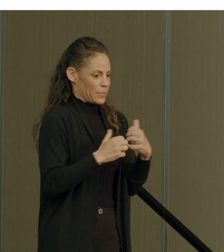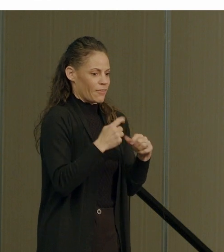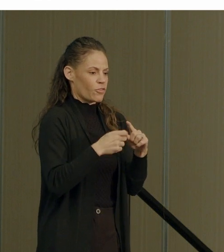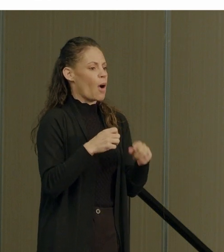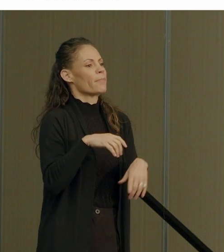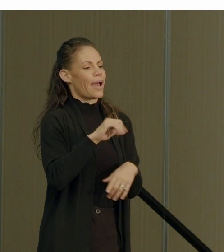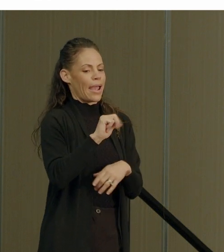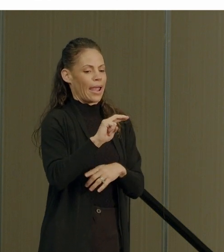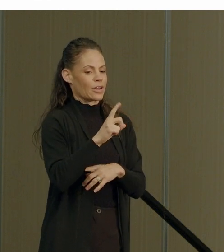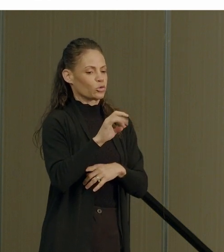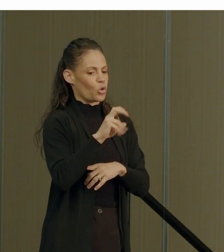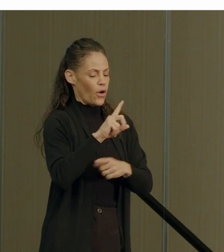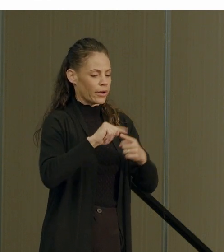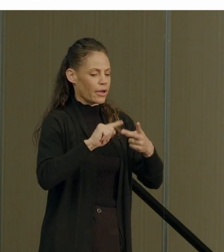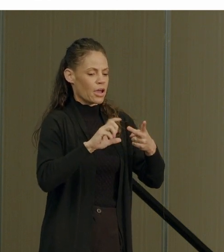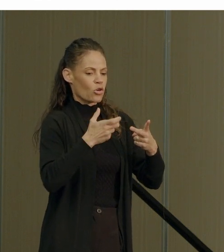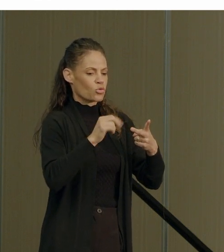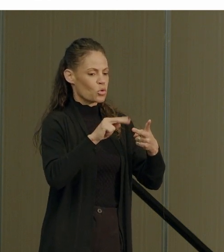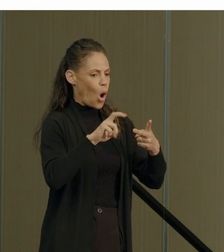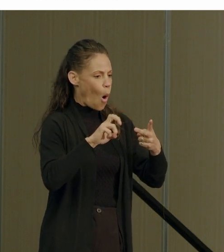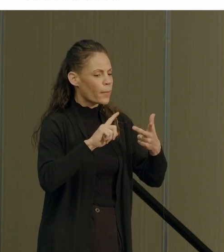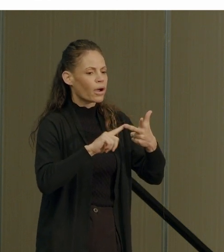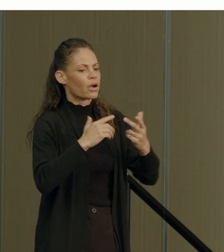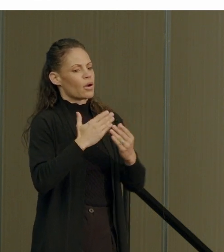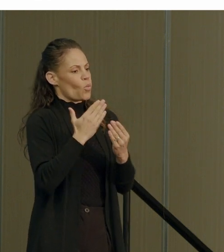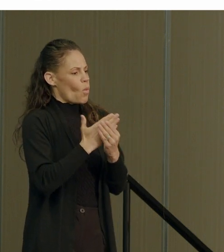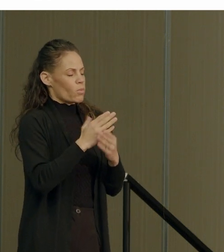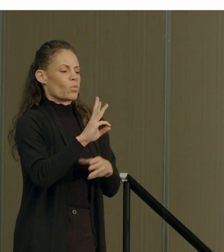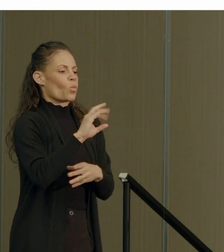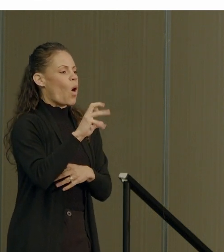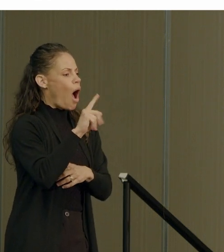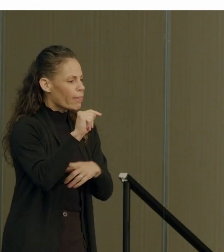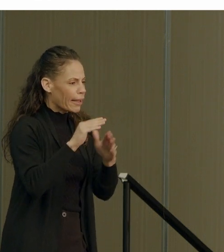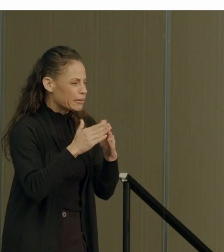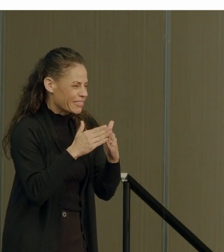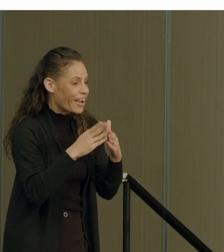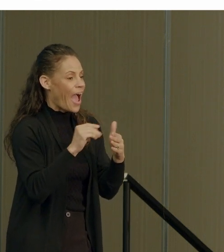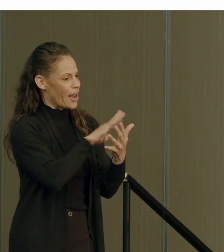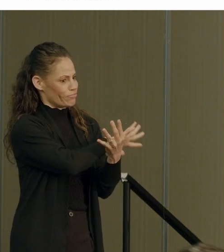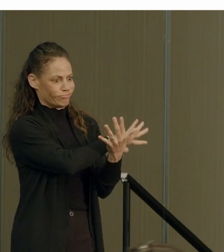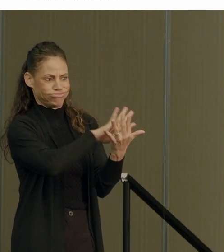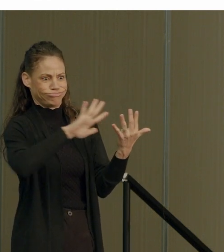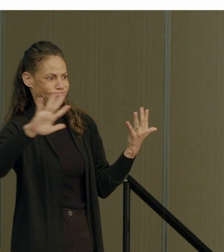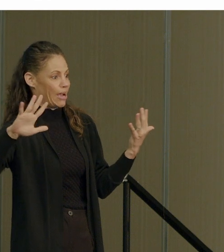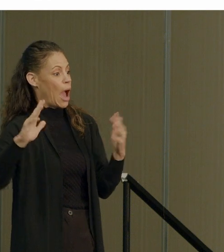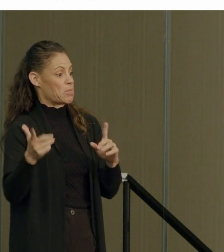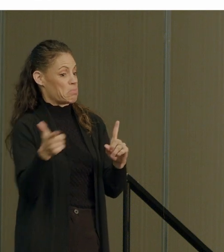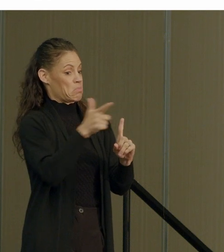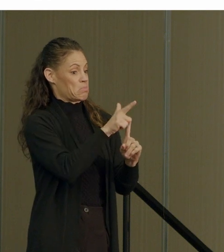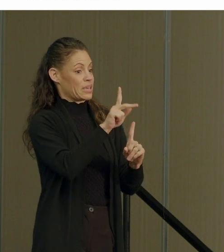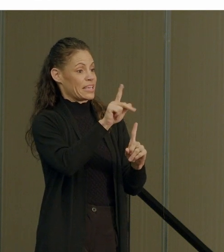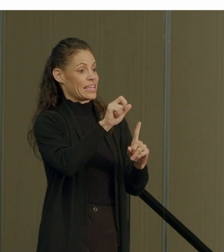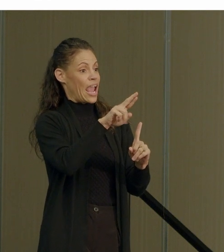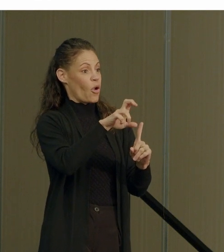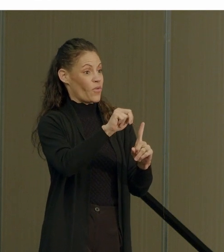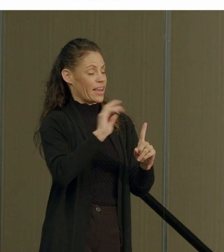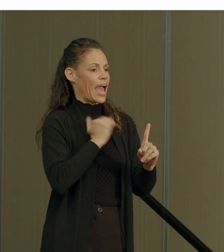from Chrome, Wallet, and everything in between. So next, I'm going to hand off to Perrin, our lead UX designer.